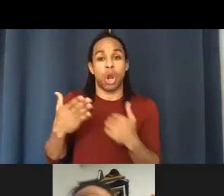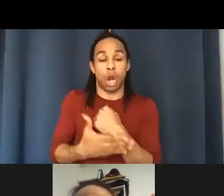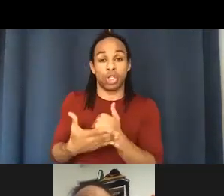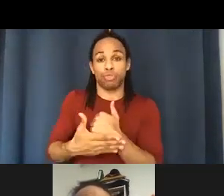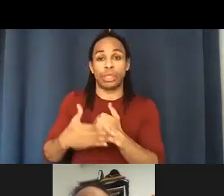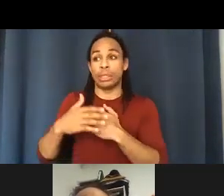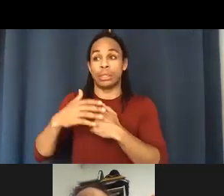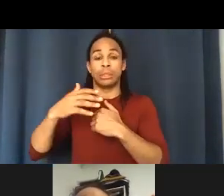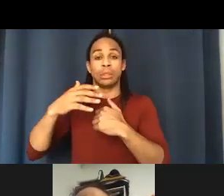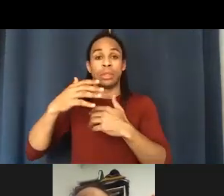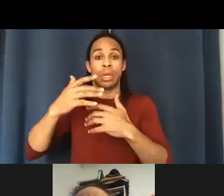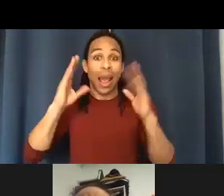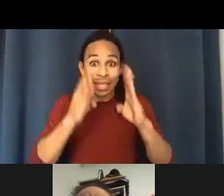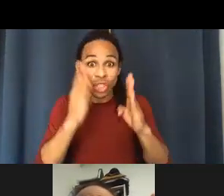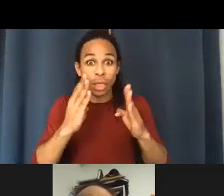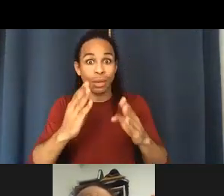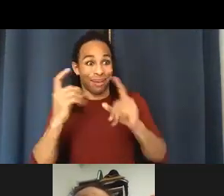hospitals. We cannot forget